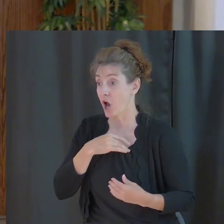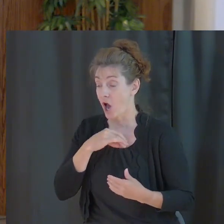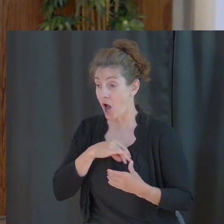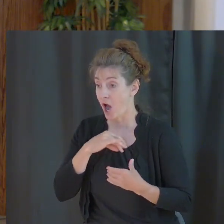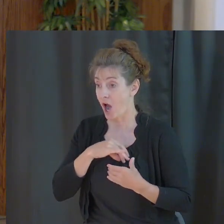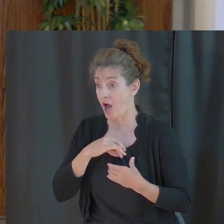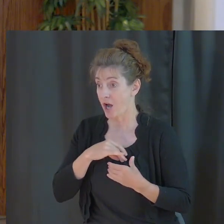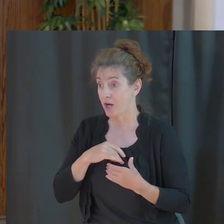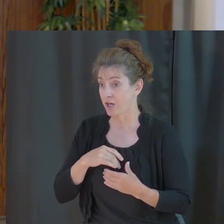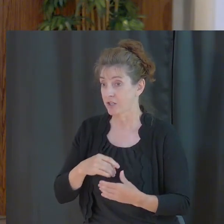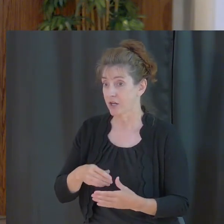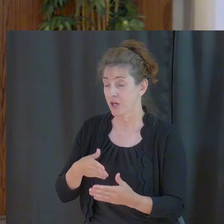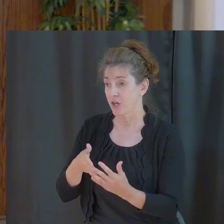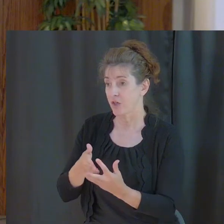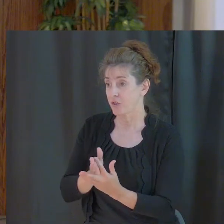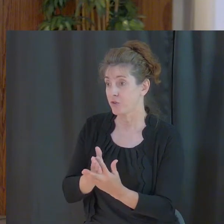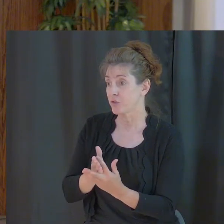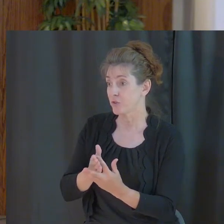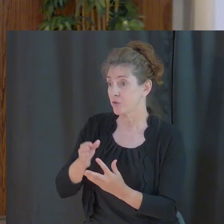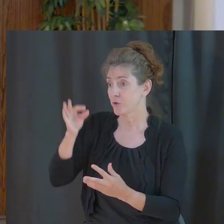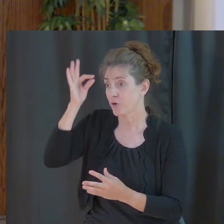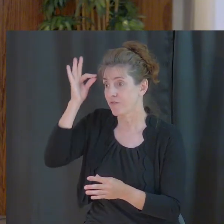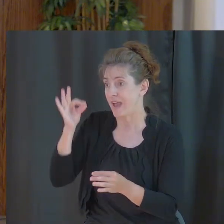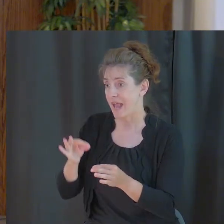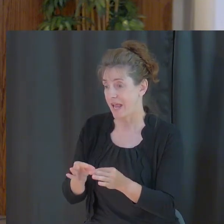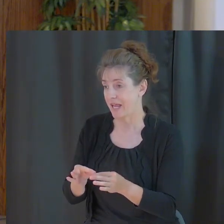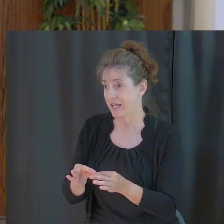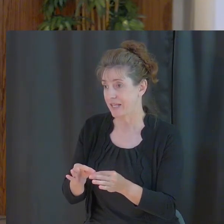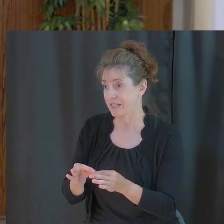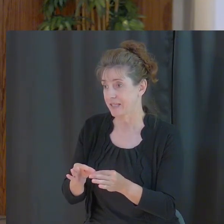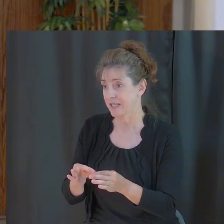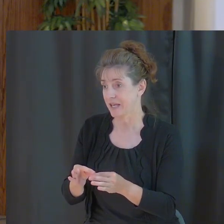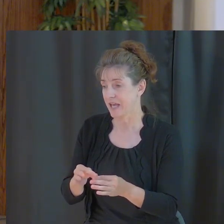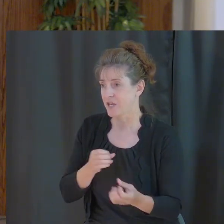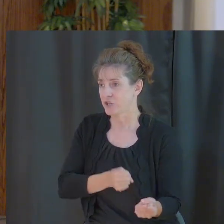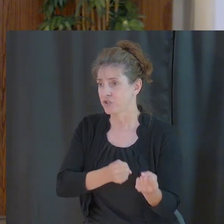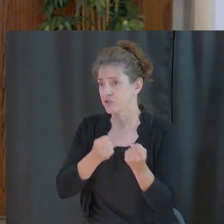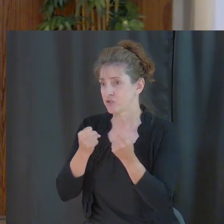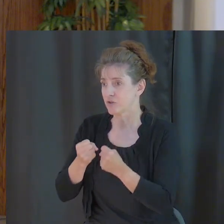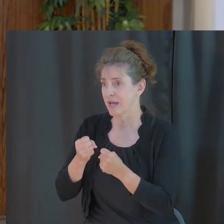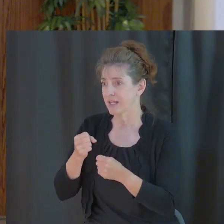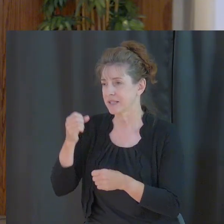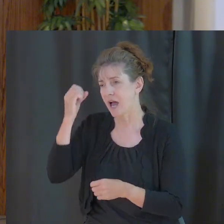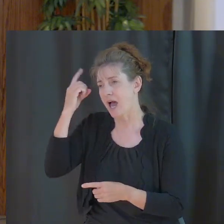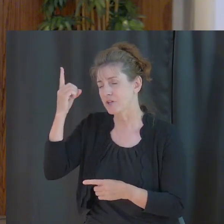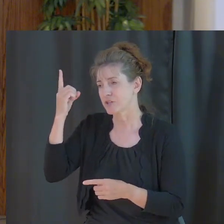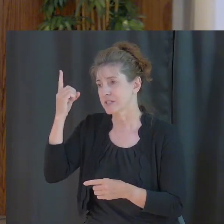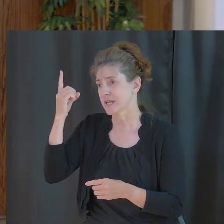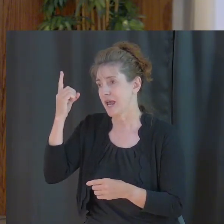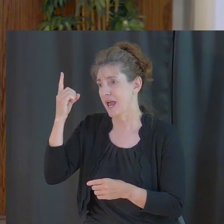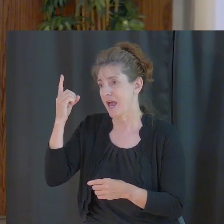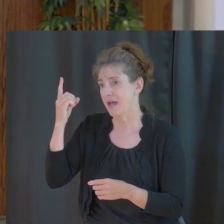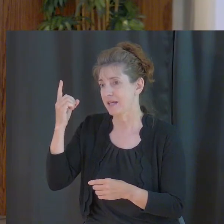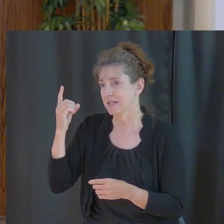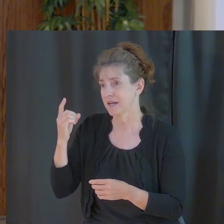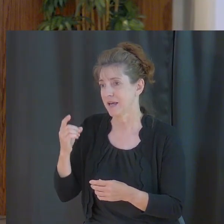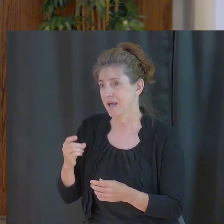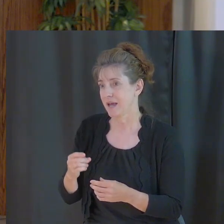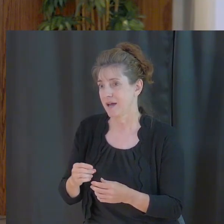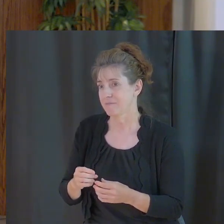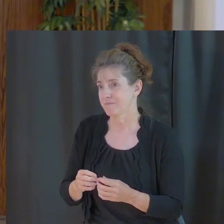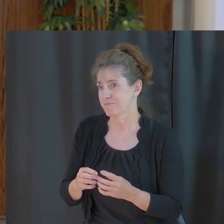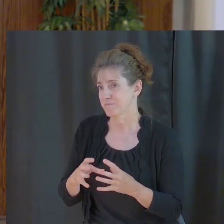rooted and grounded in love, may have strength to comprehend with all the saints what is the breadth